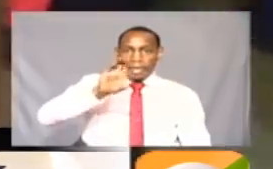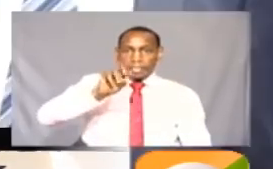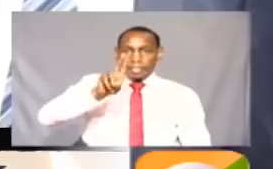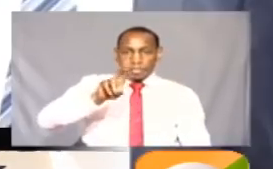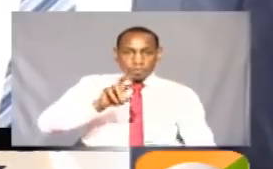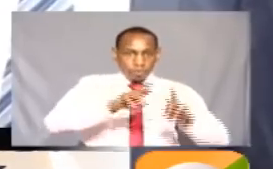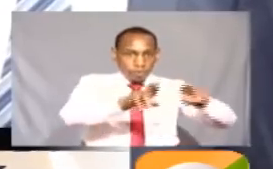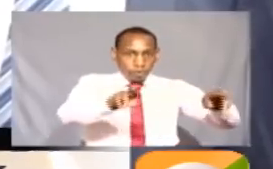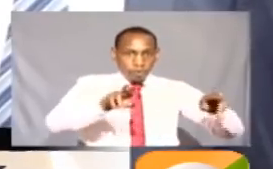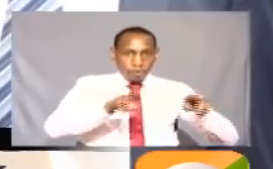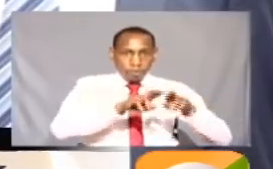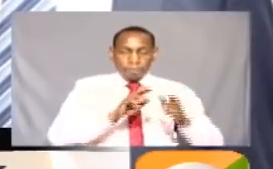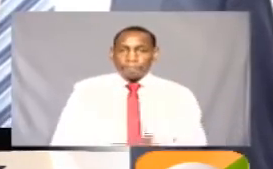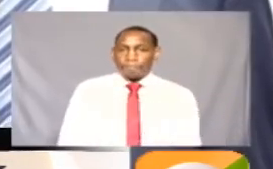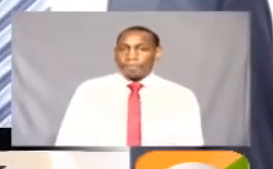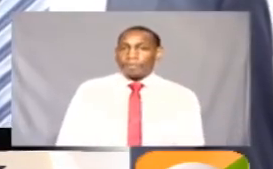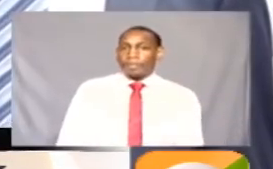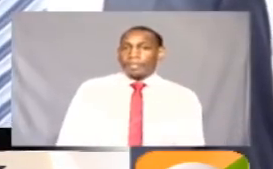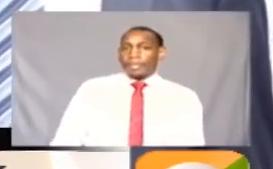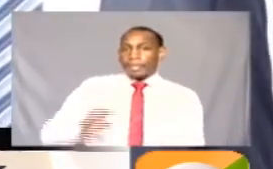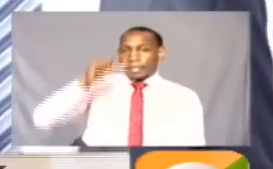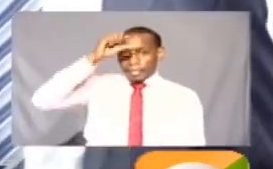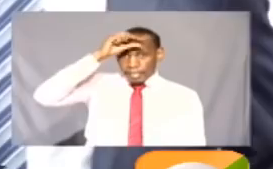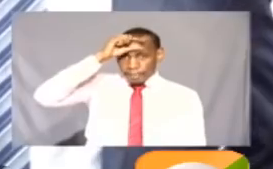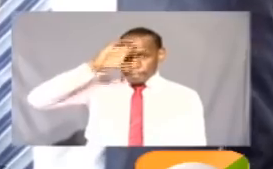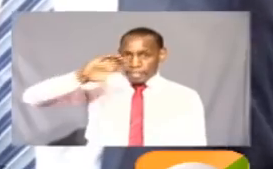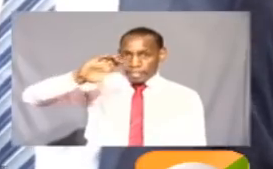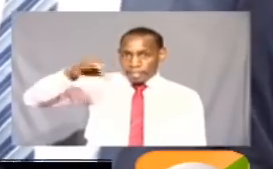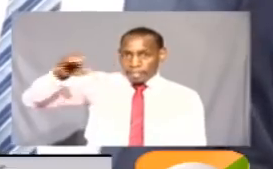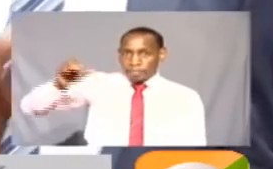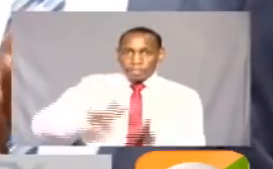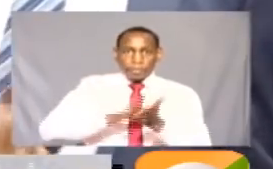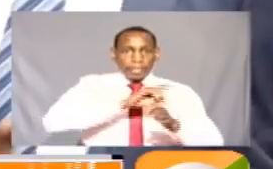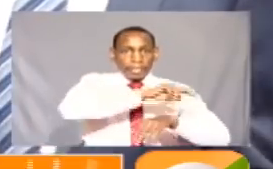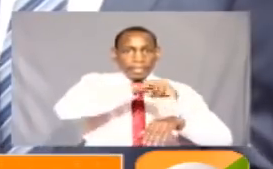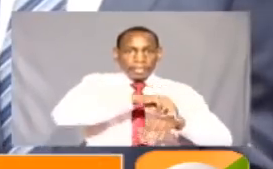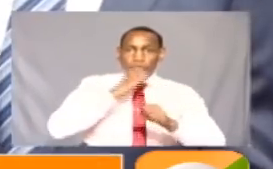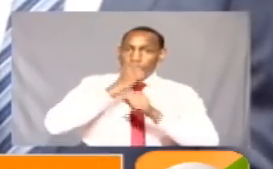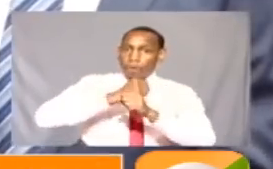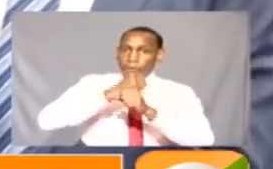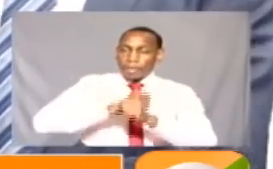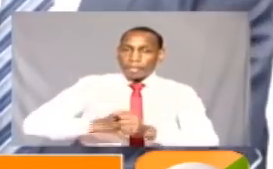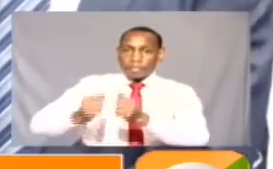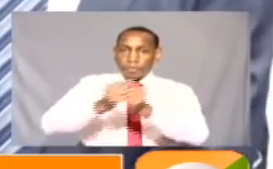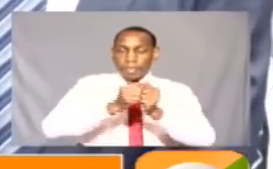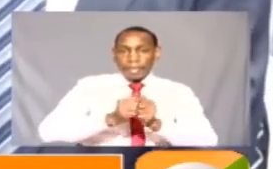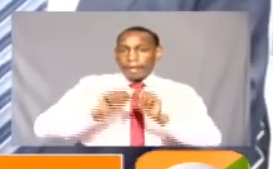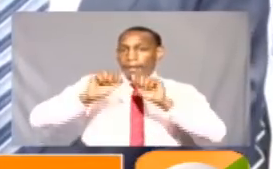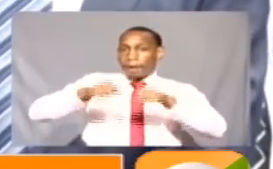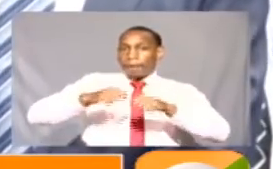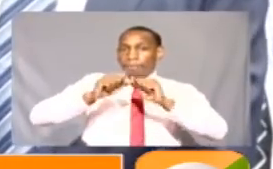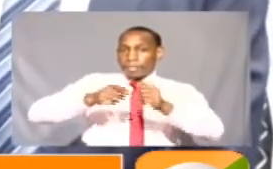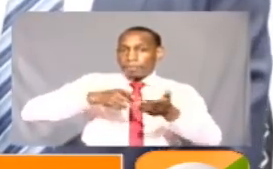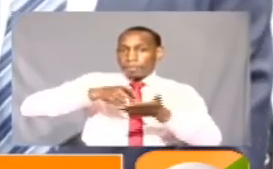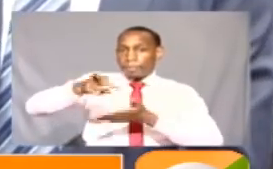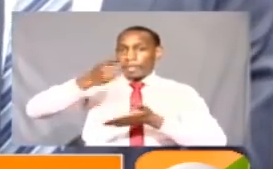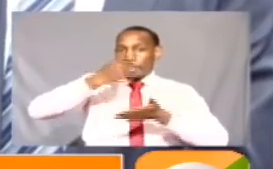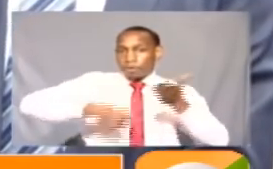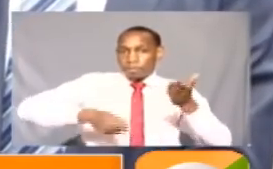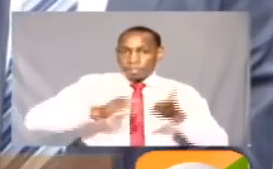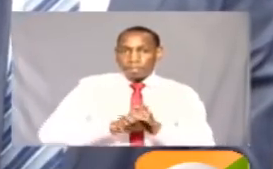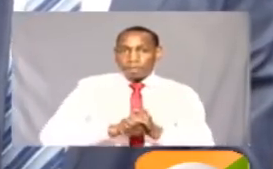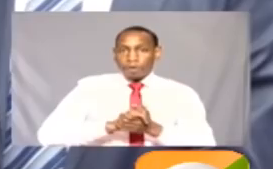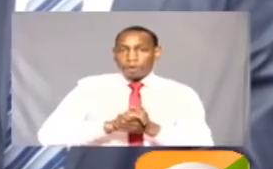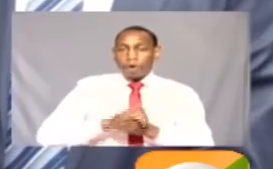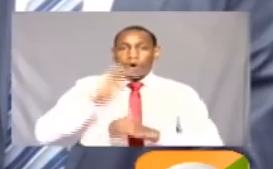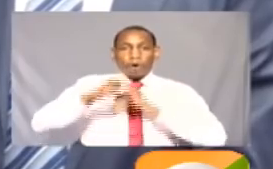wing. Serikali za county na serikali ya kitaifa tutashirikiana ili tuweze kugaramia hiyo shughuli